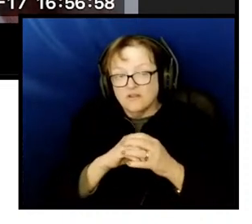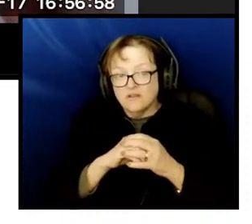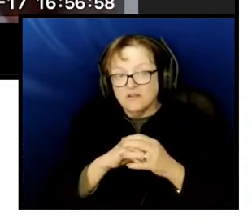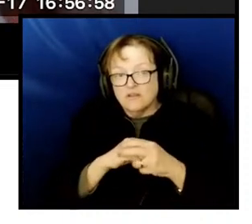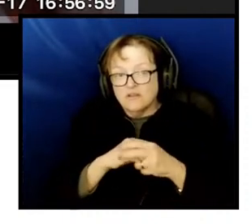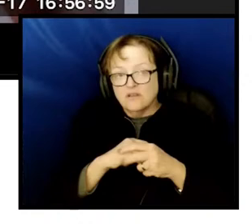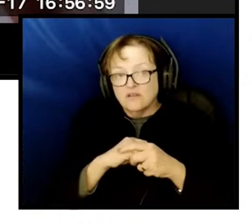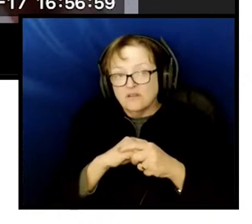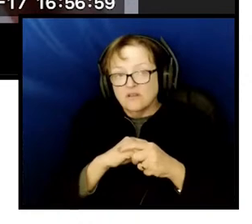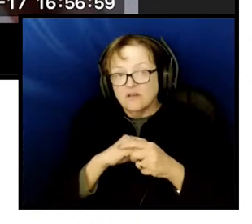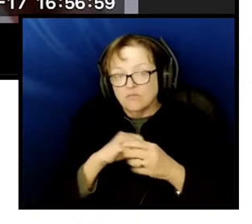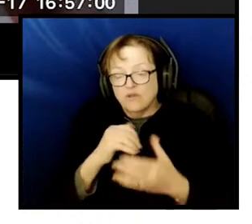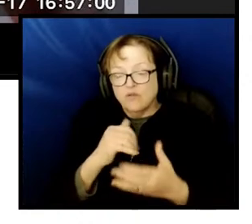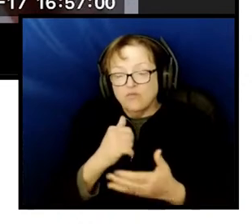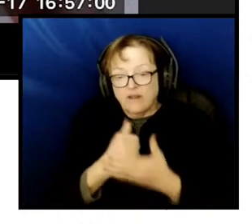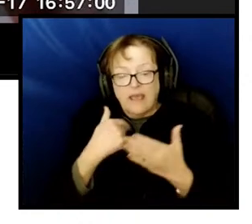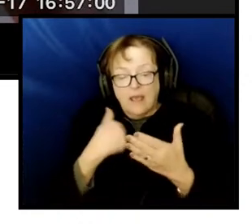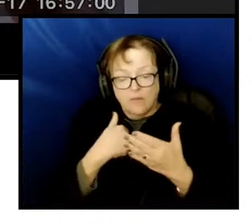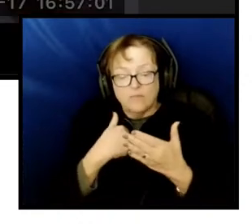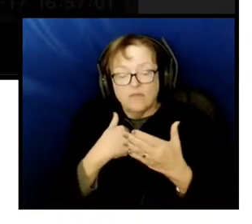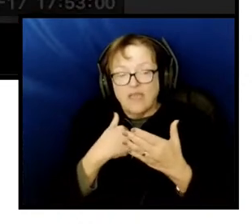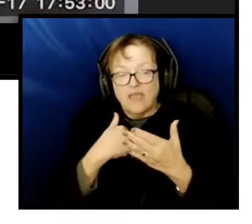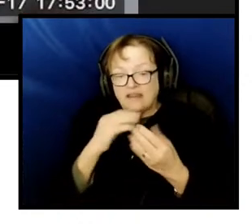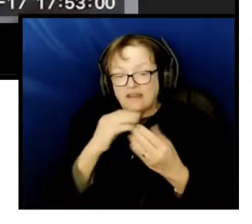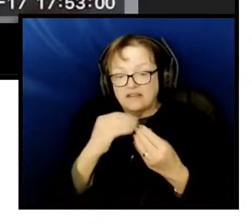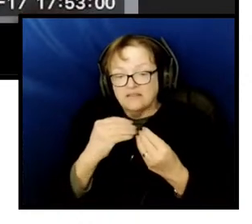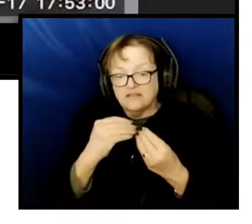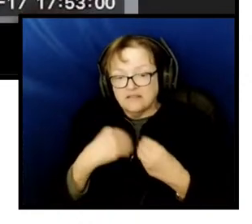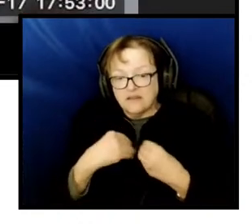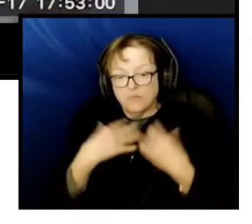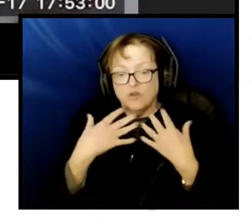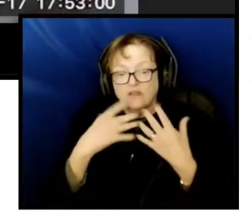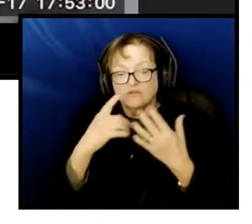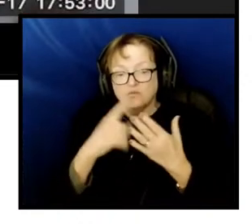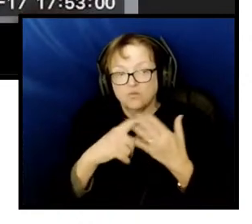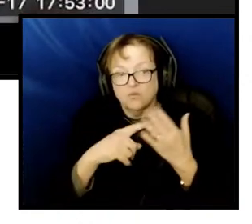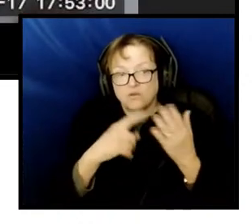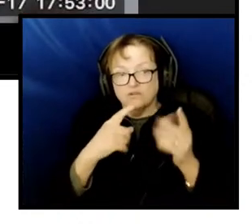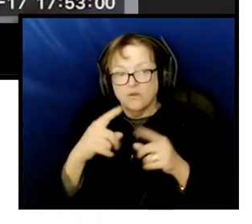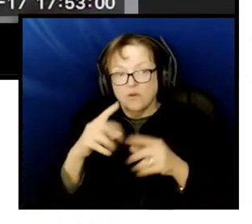of spice things up and heat things up.